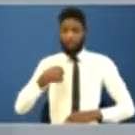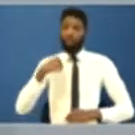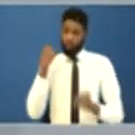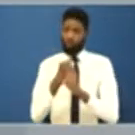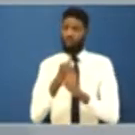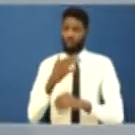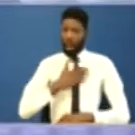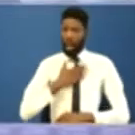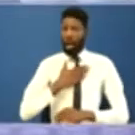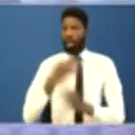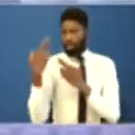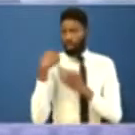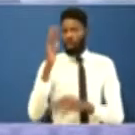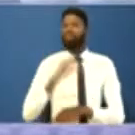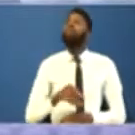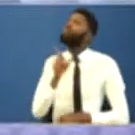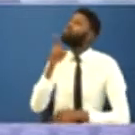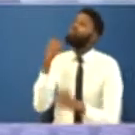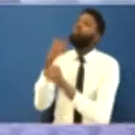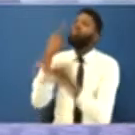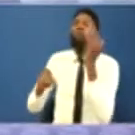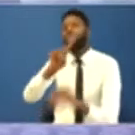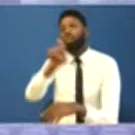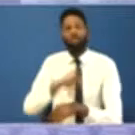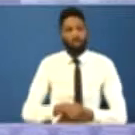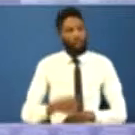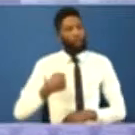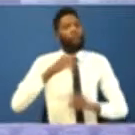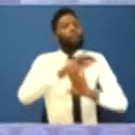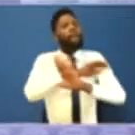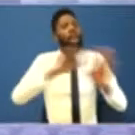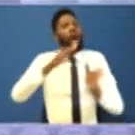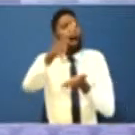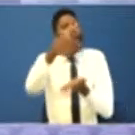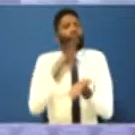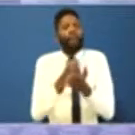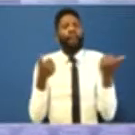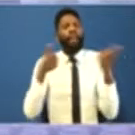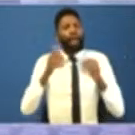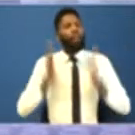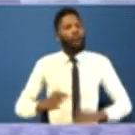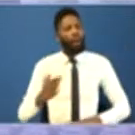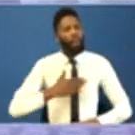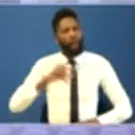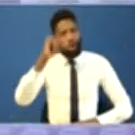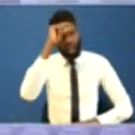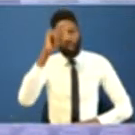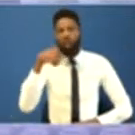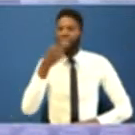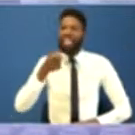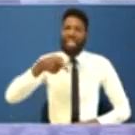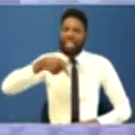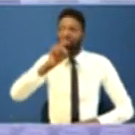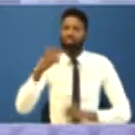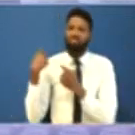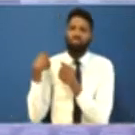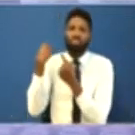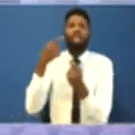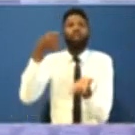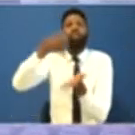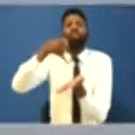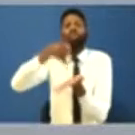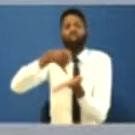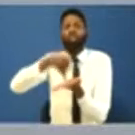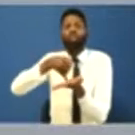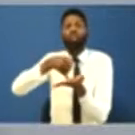that was that i would not elect i would not appoint anybody in my in my government who has been implicated